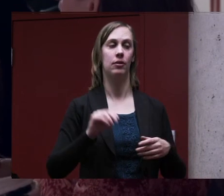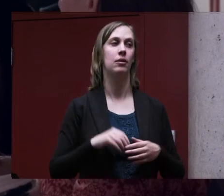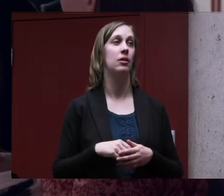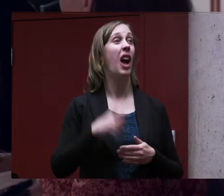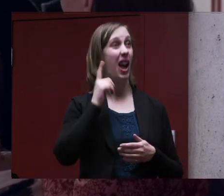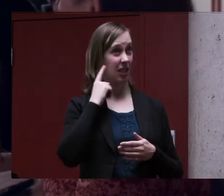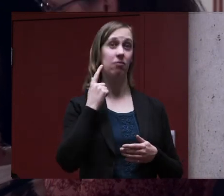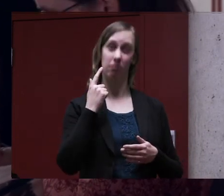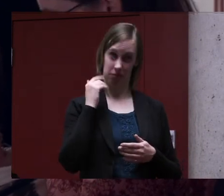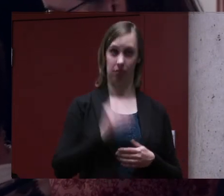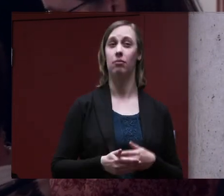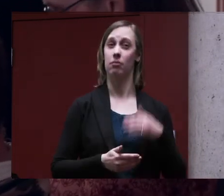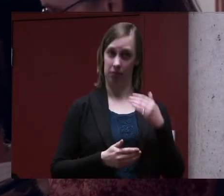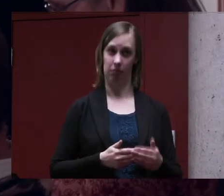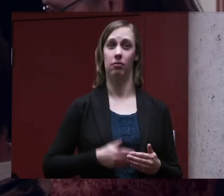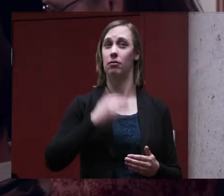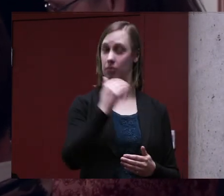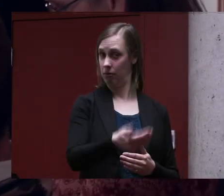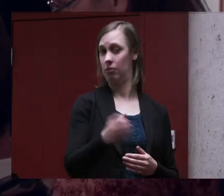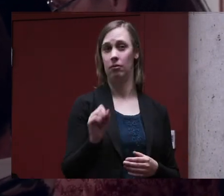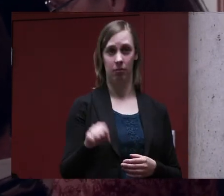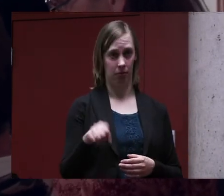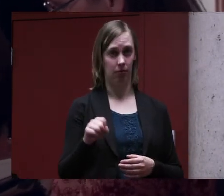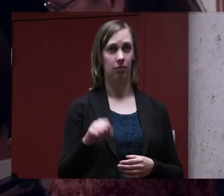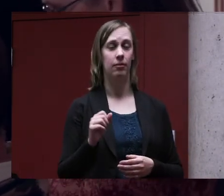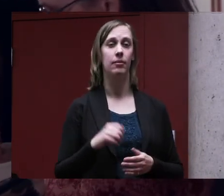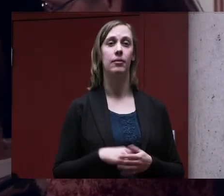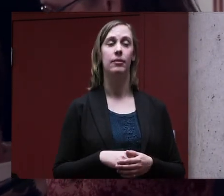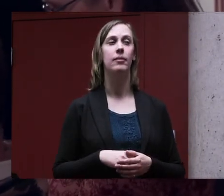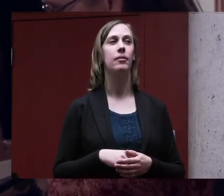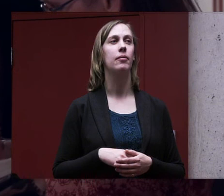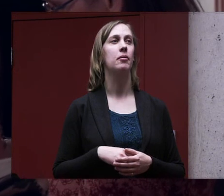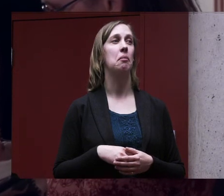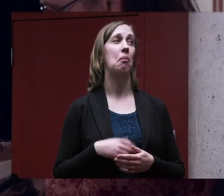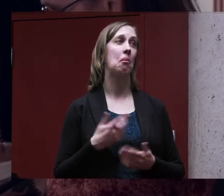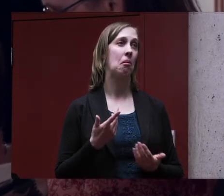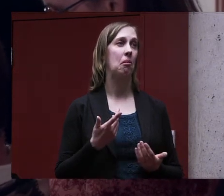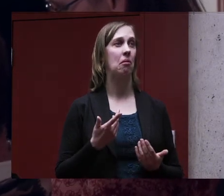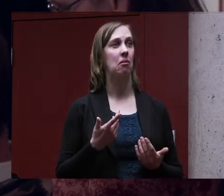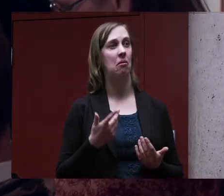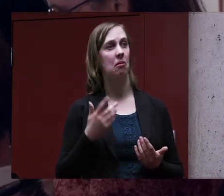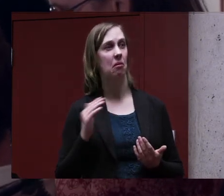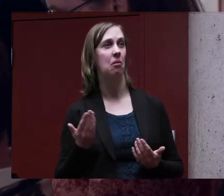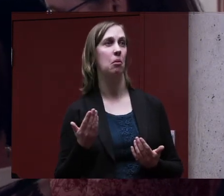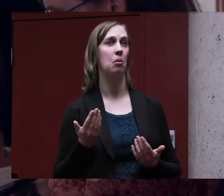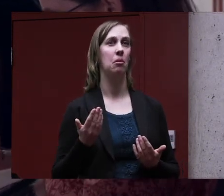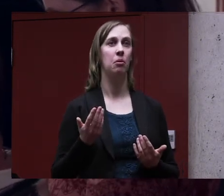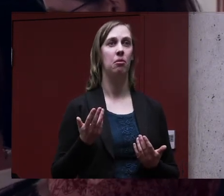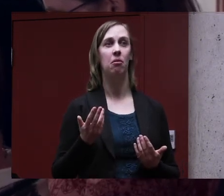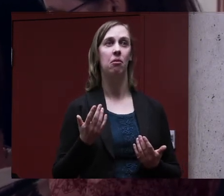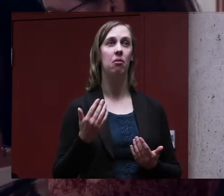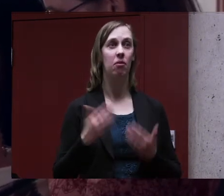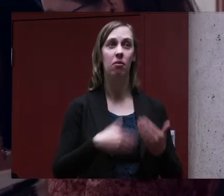we're definitely making progress as far as being able to present to